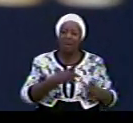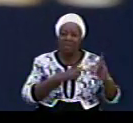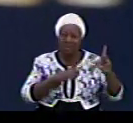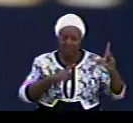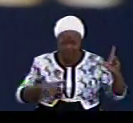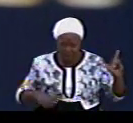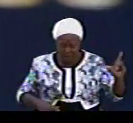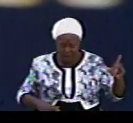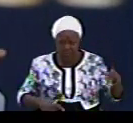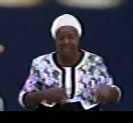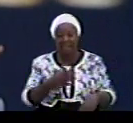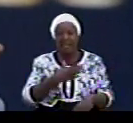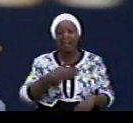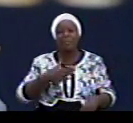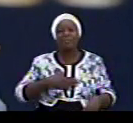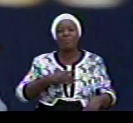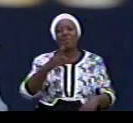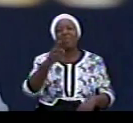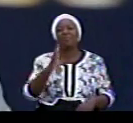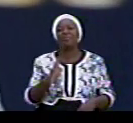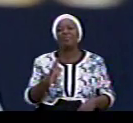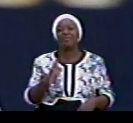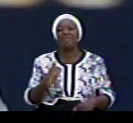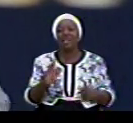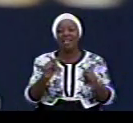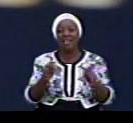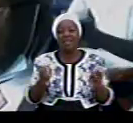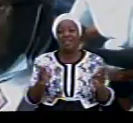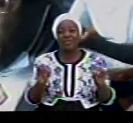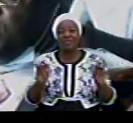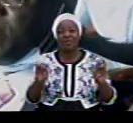my God. Thomas changed, you will